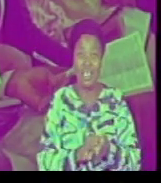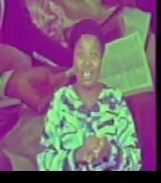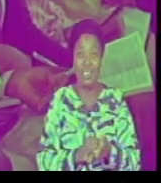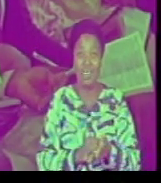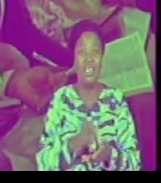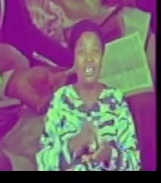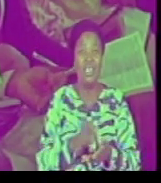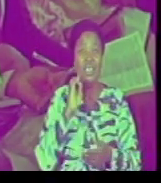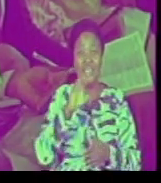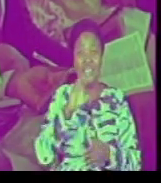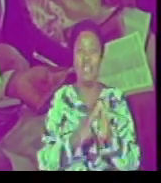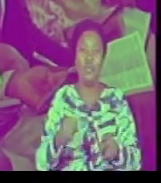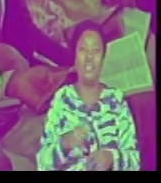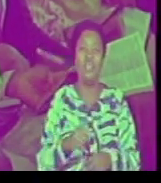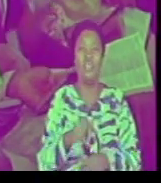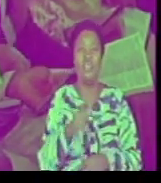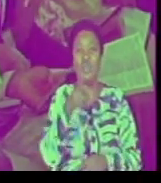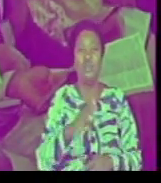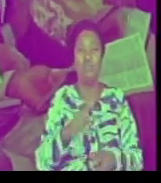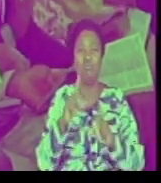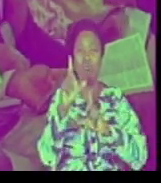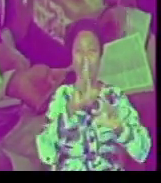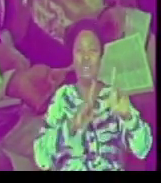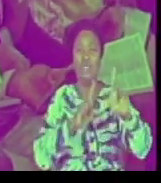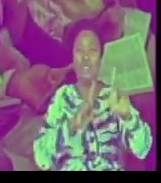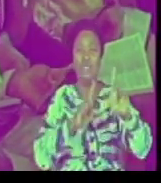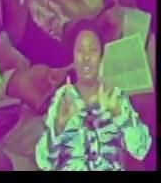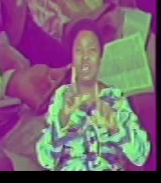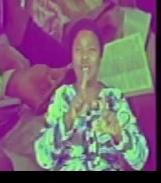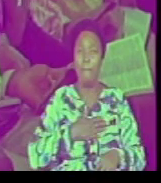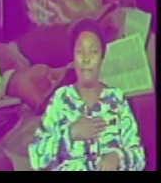covenant-keeping God. Say, my God is a covenant-keeping God.